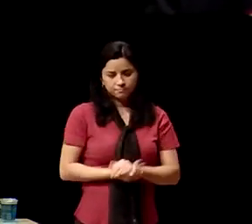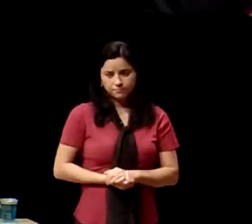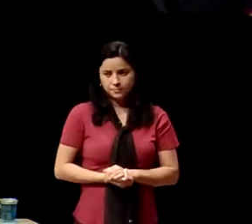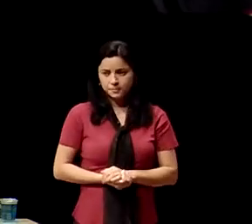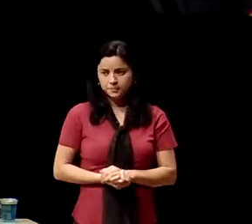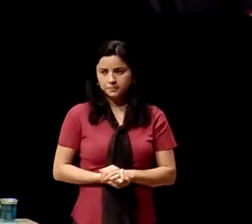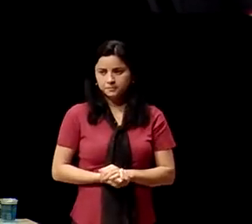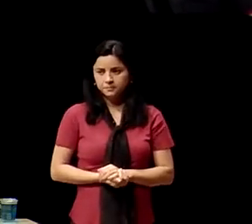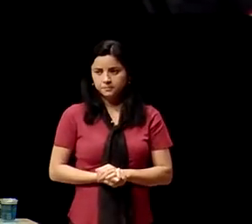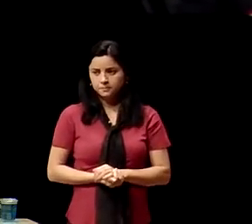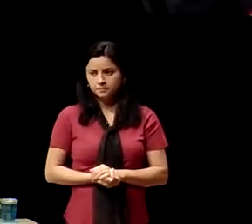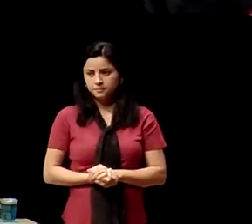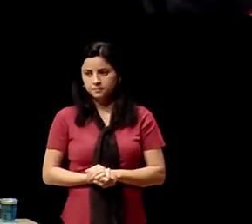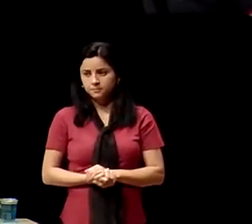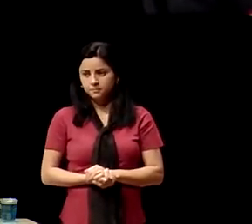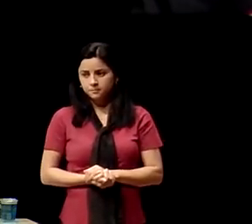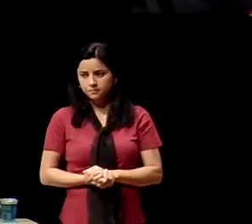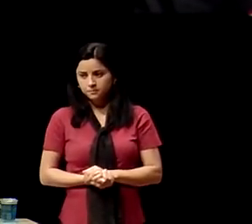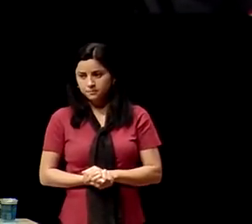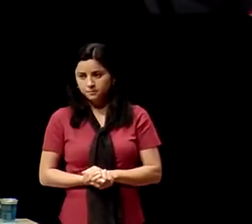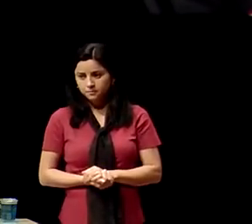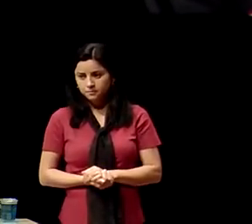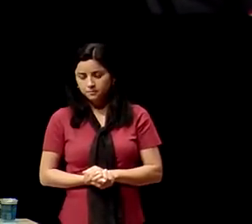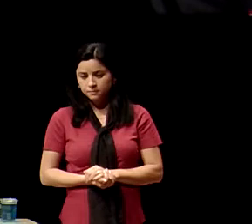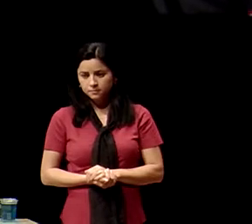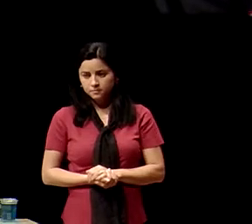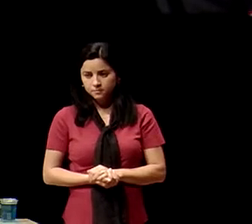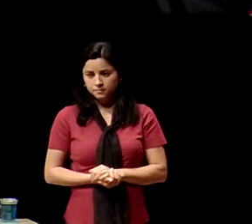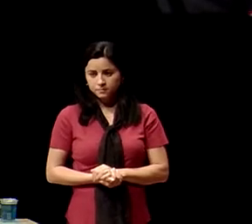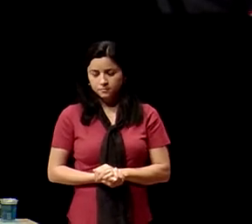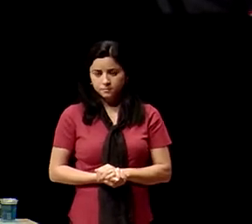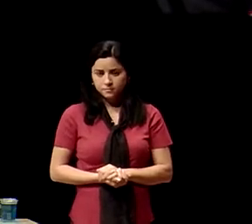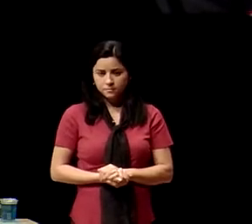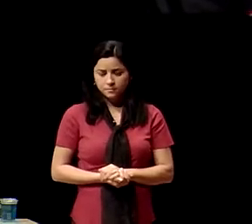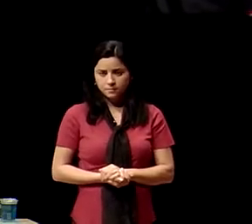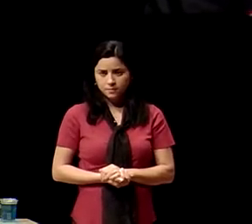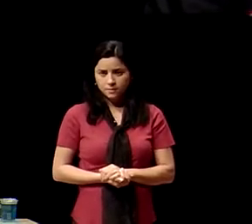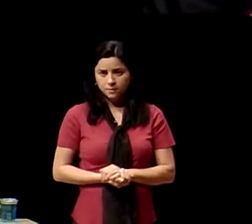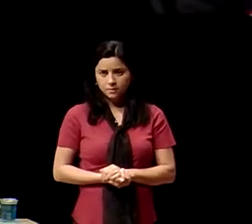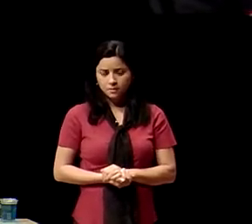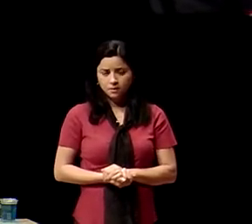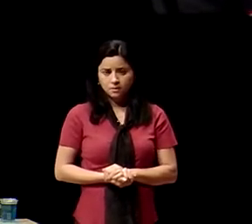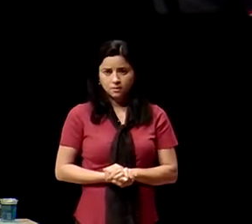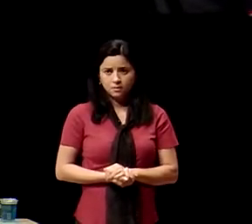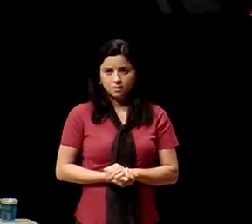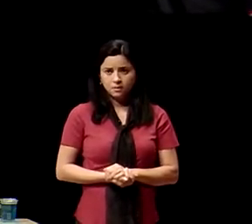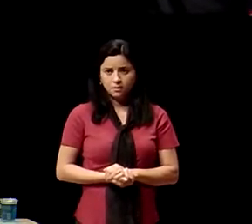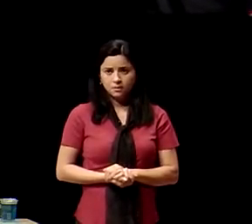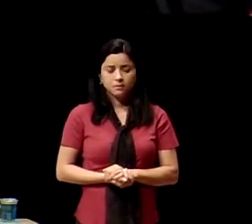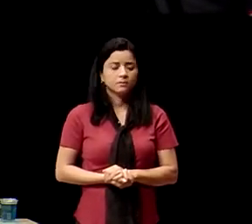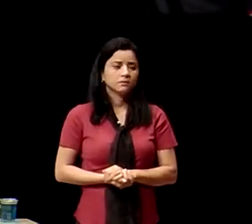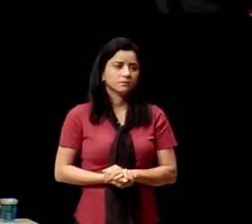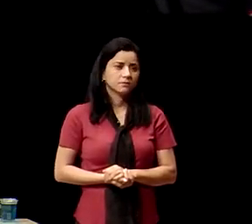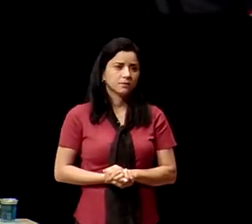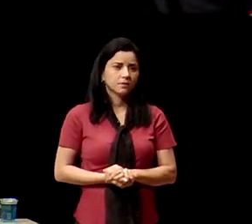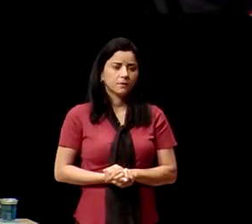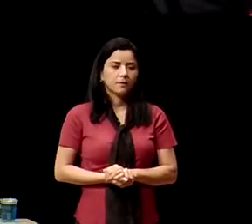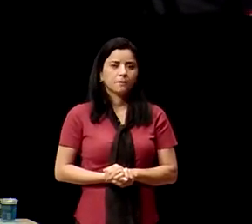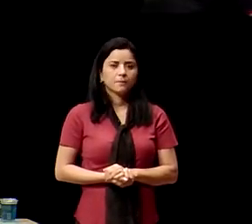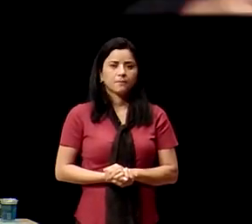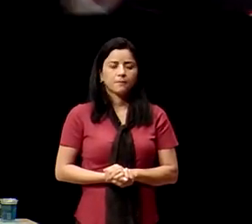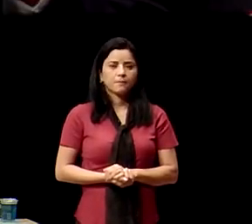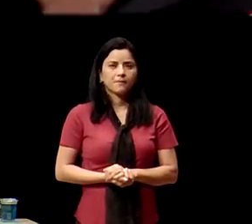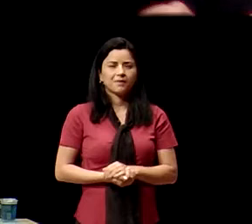huge variation of conceptions of social pedagogy and understandings of social